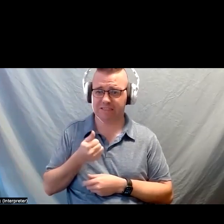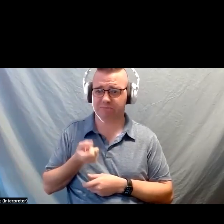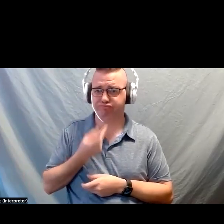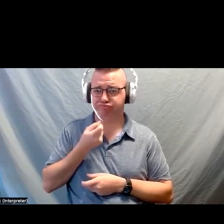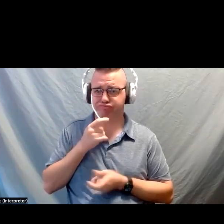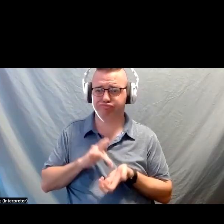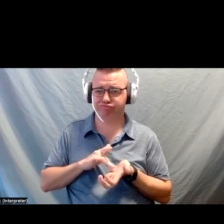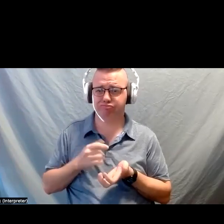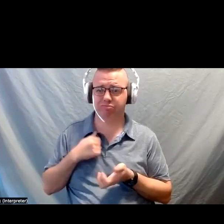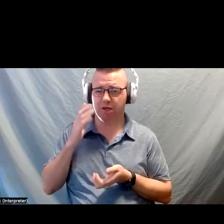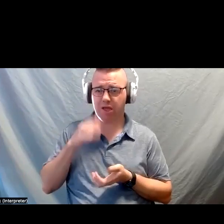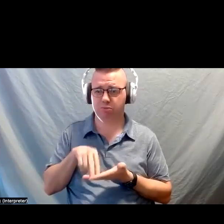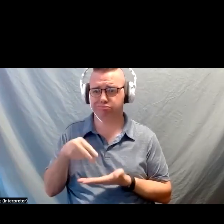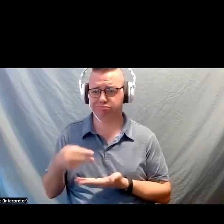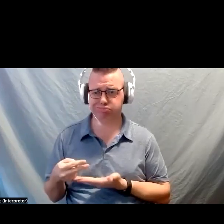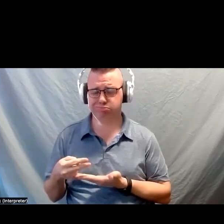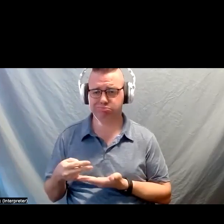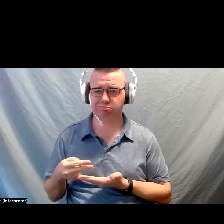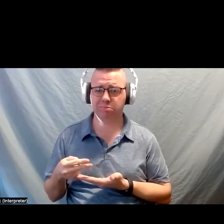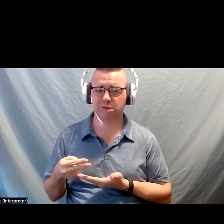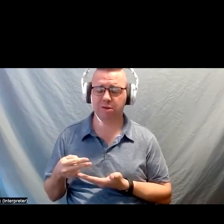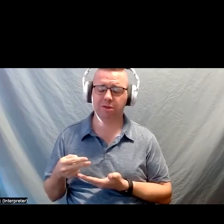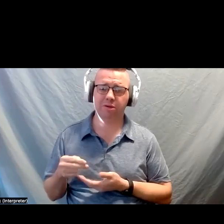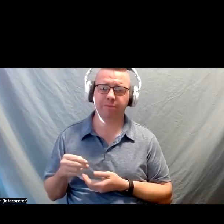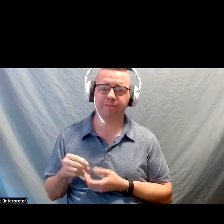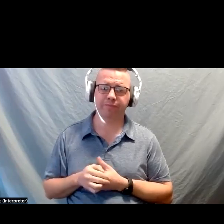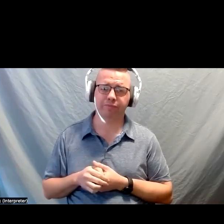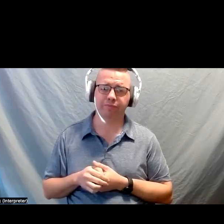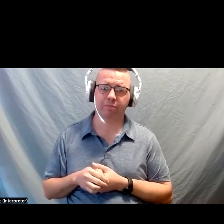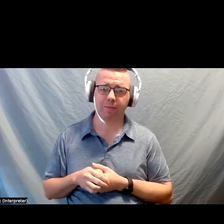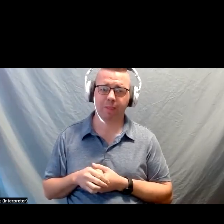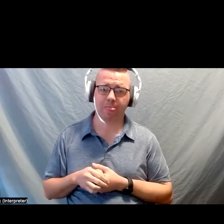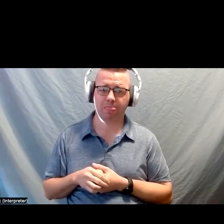drugs, I'd peg out pretty quickly. But